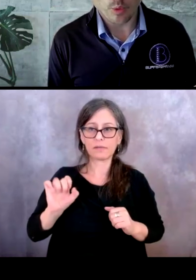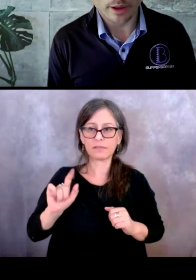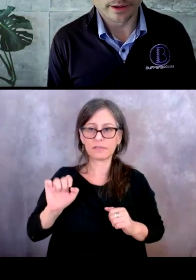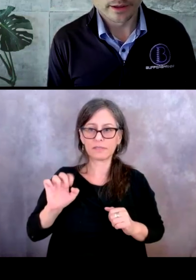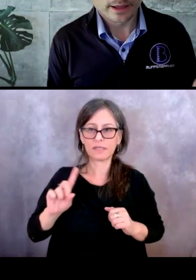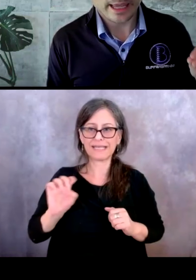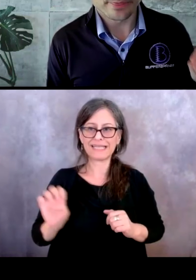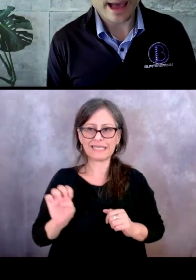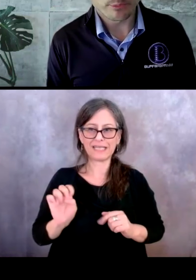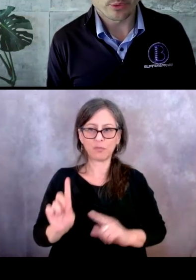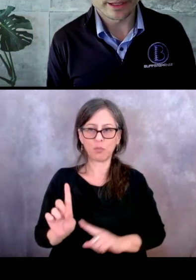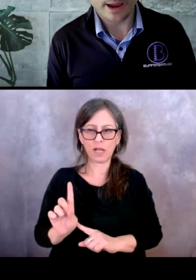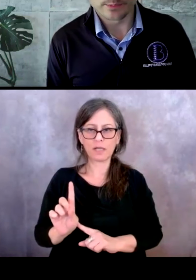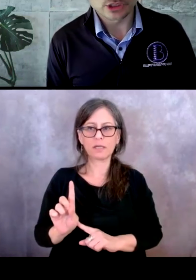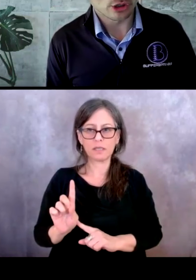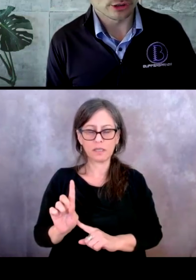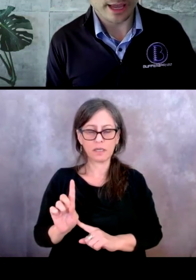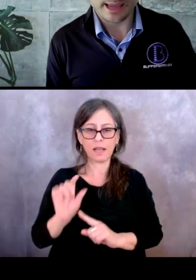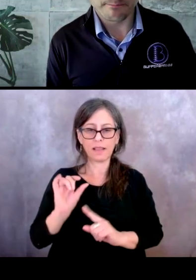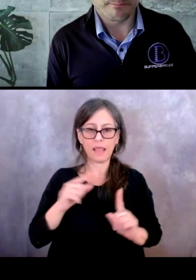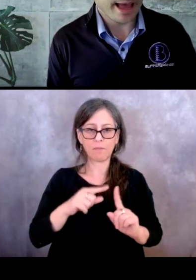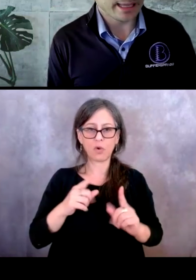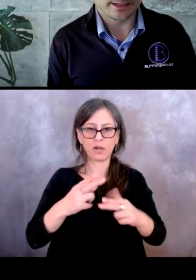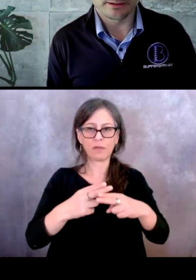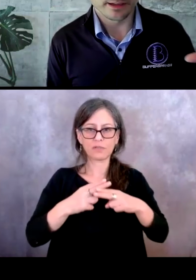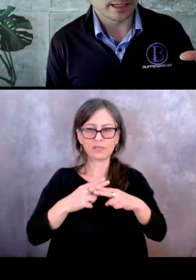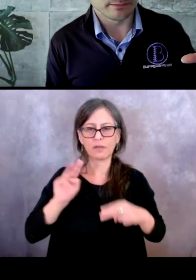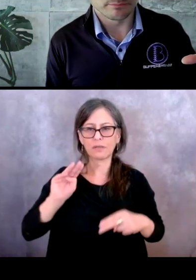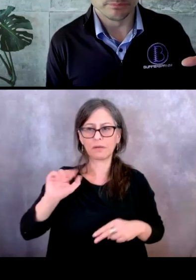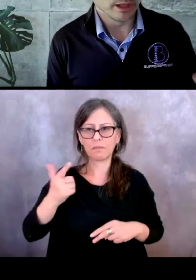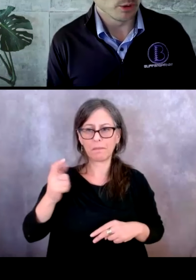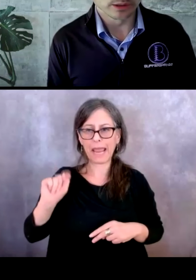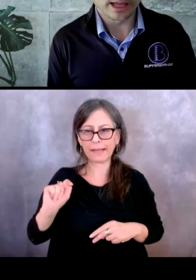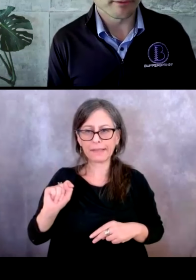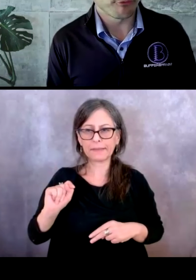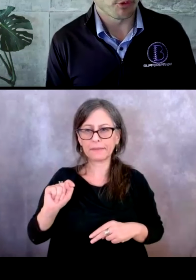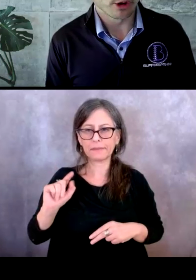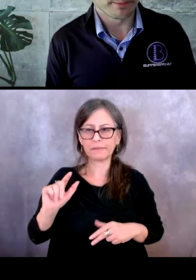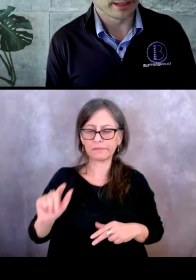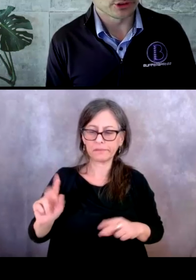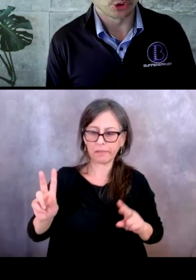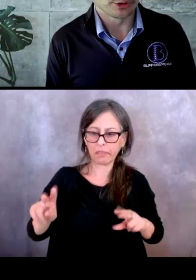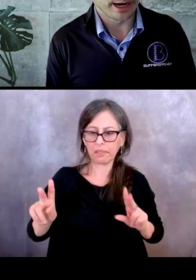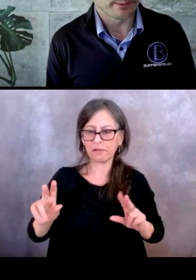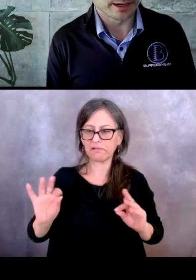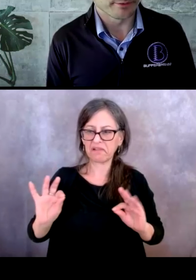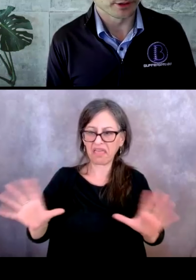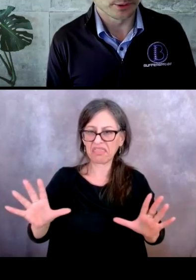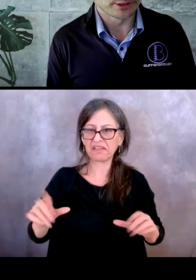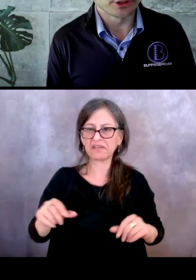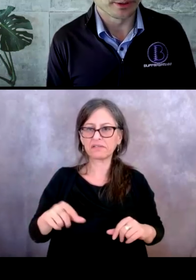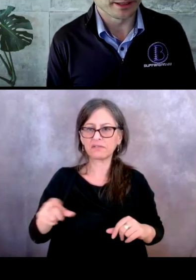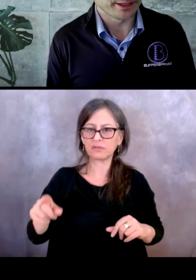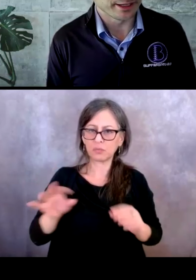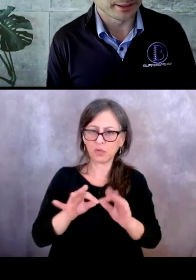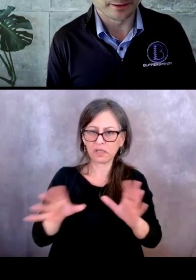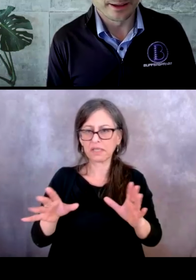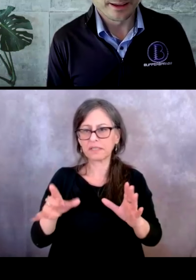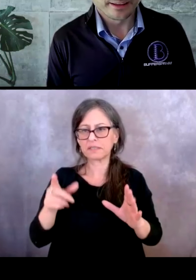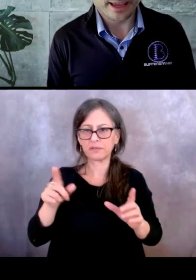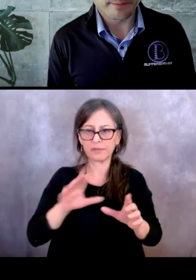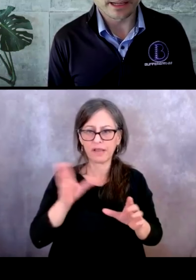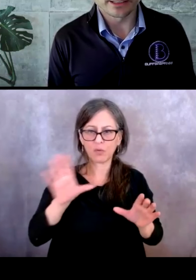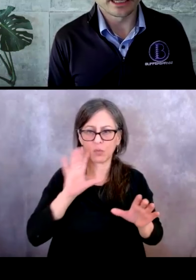an E1. At that point, I was called a maggot, a lower life form, and told that I was never going to do anything.